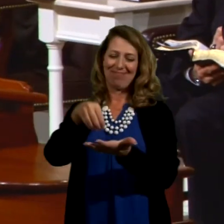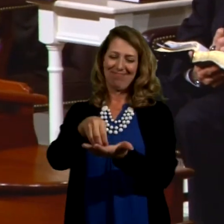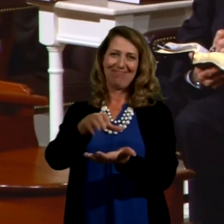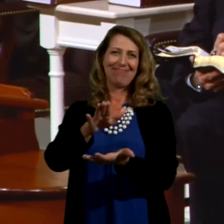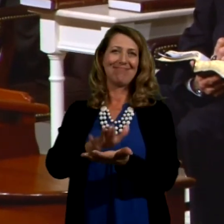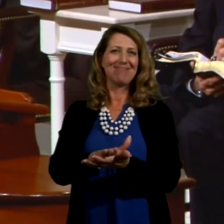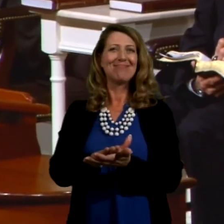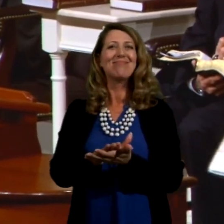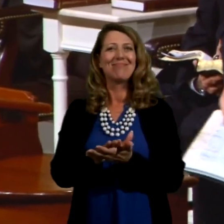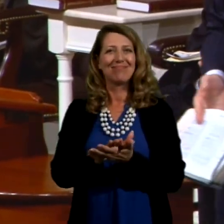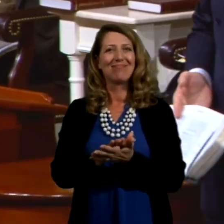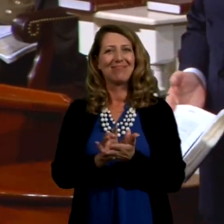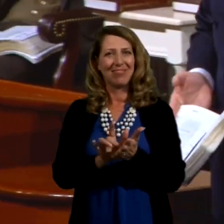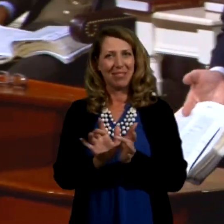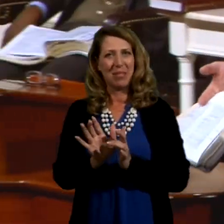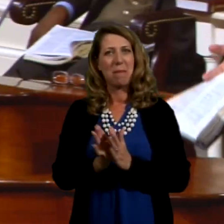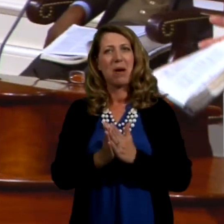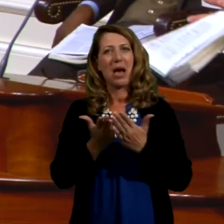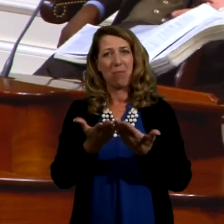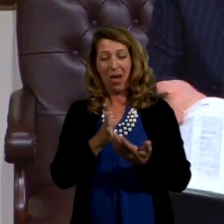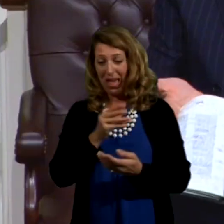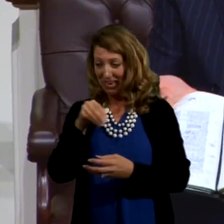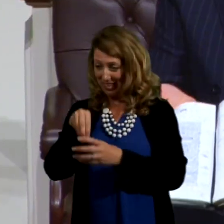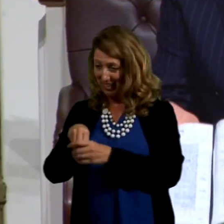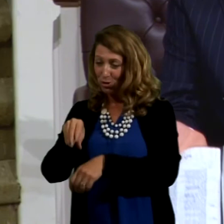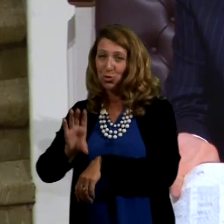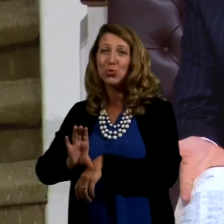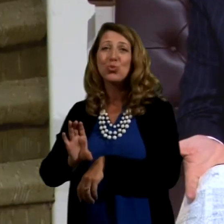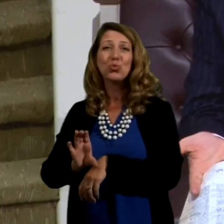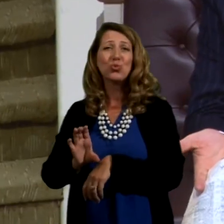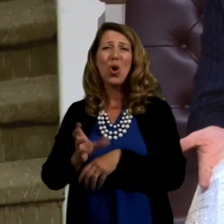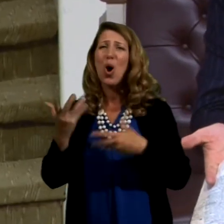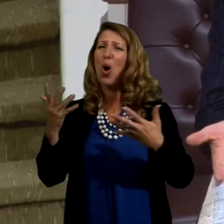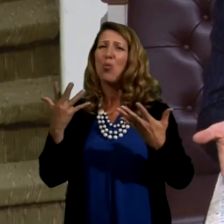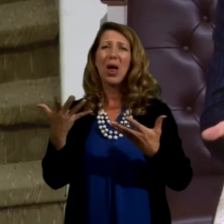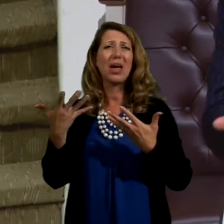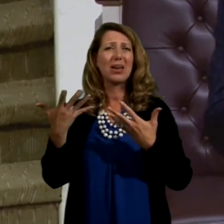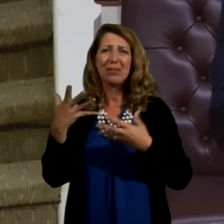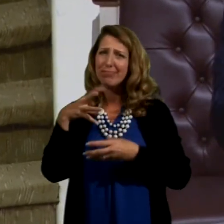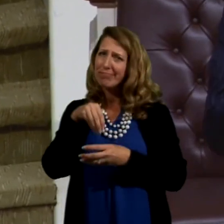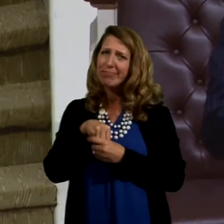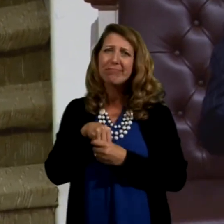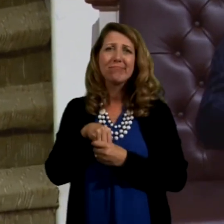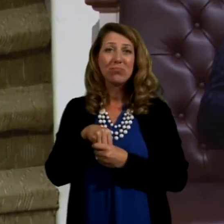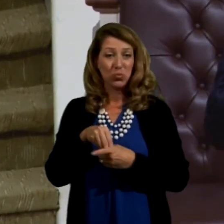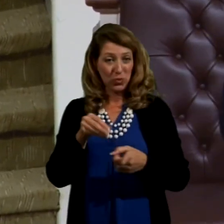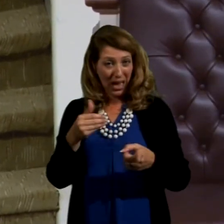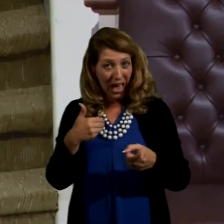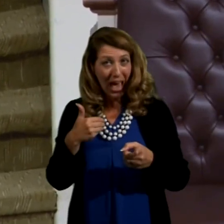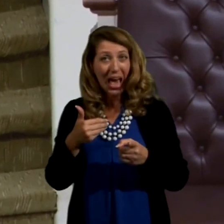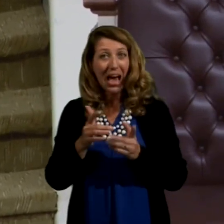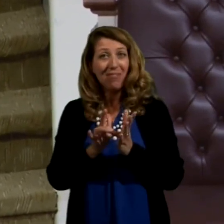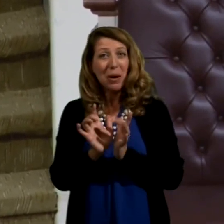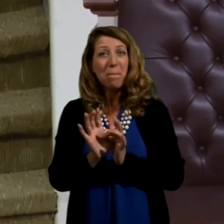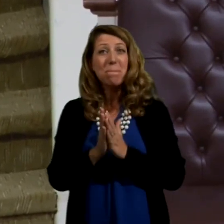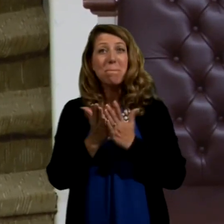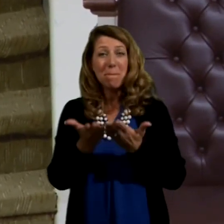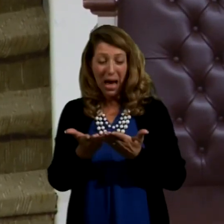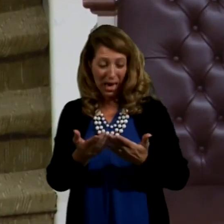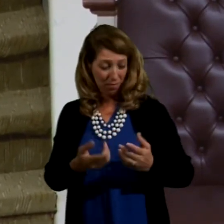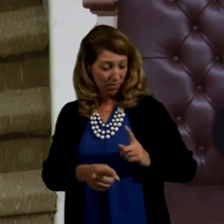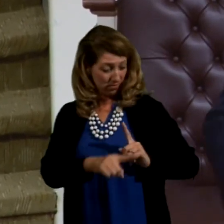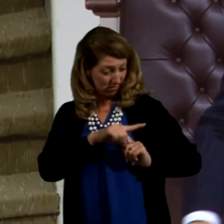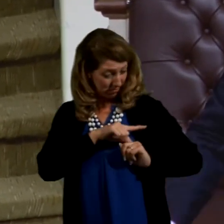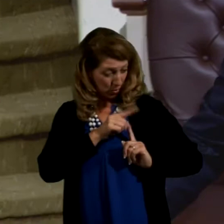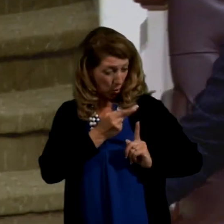our Christian life in the local church and in the Word of God. If you have a Bible, you have the Holy Spirit, you have a local